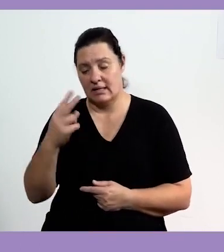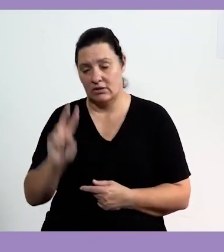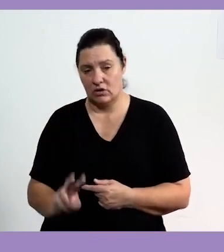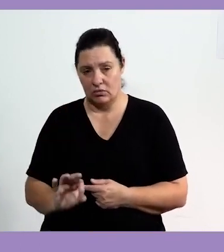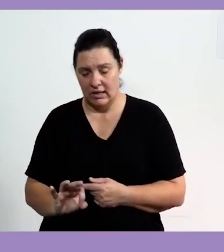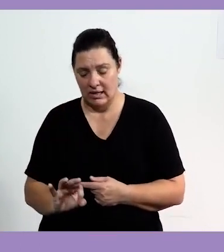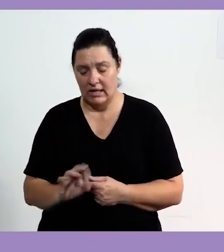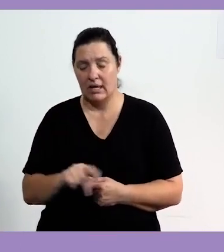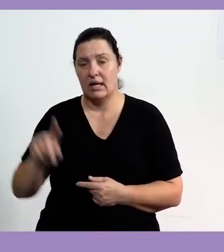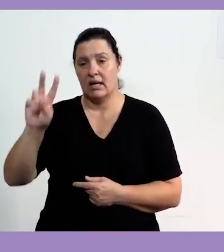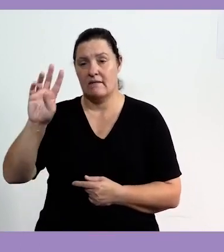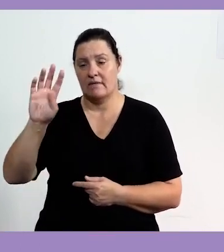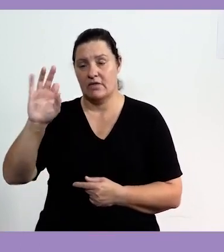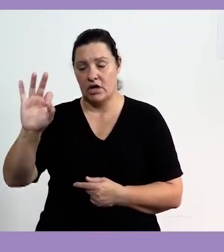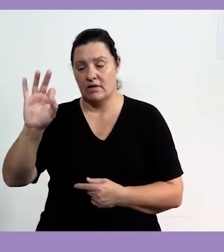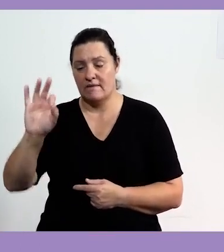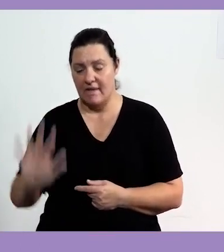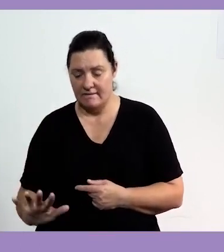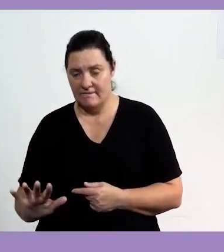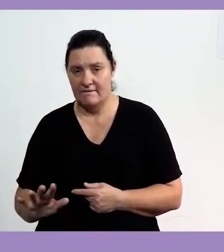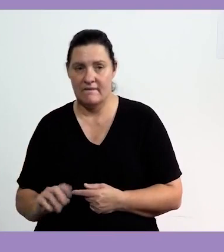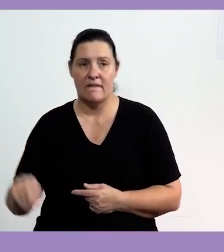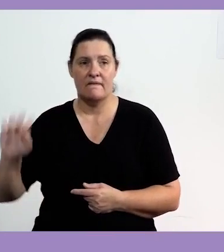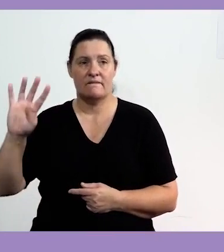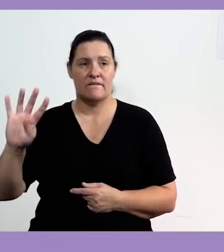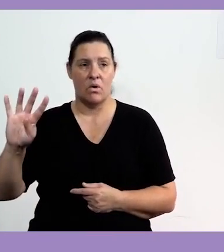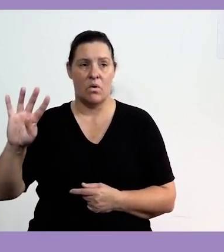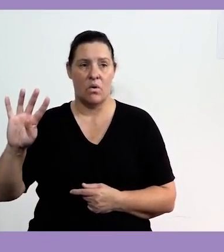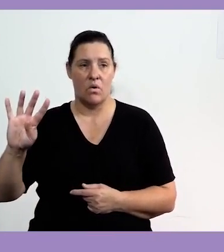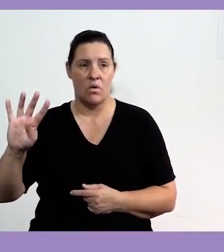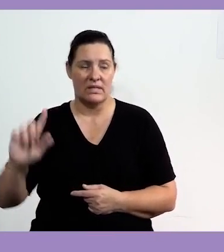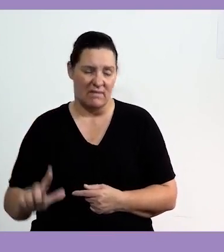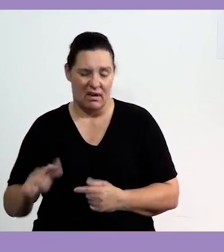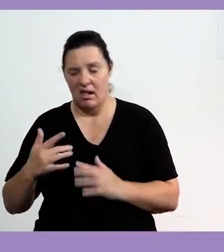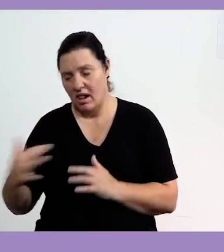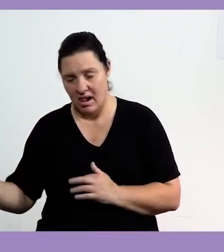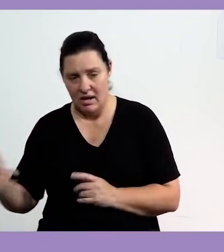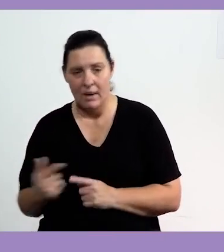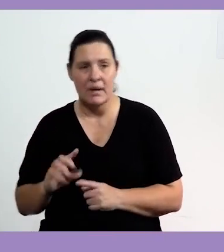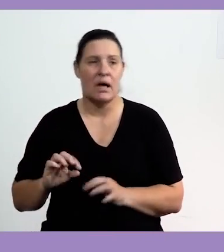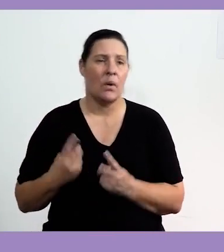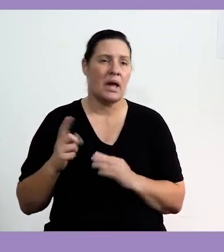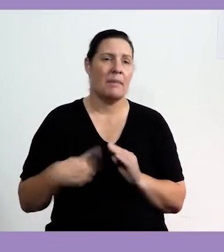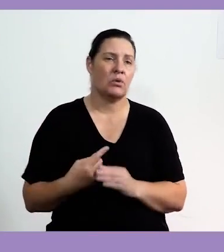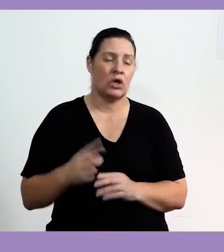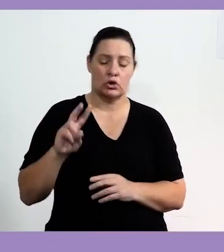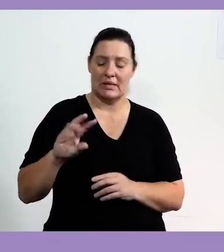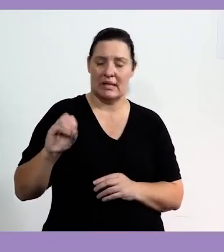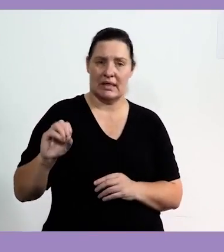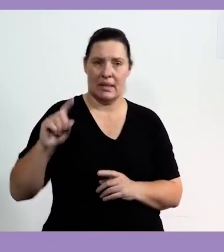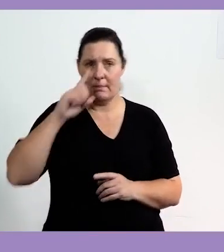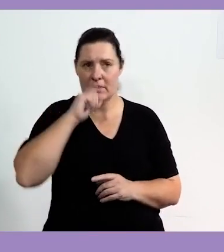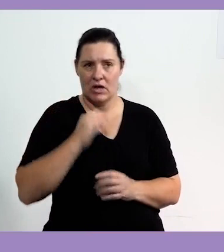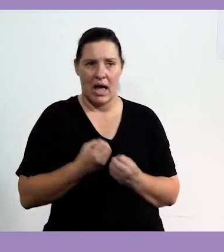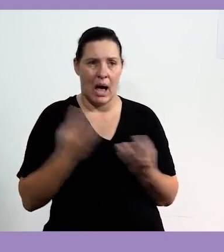The second picture, I have 3 triangles. Third picture, I have 5 triangles, and we move along with that pattern. But what about in